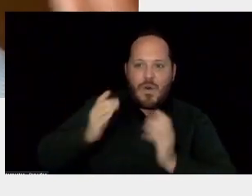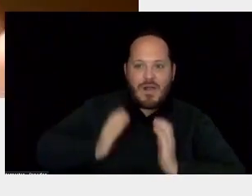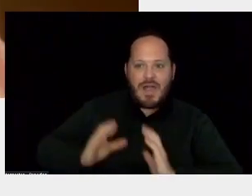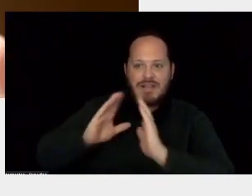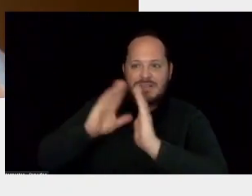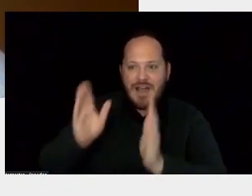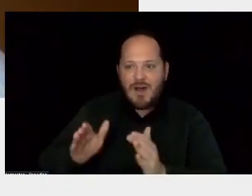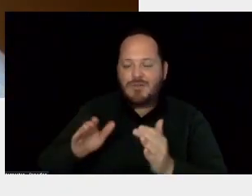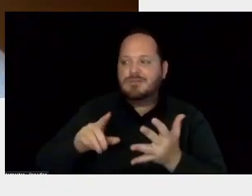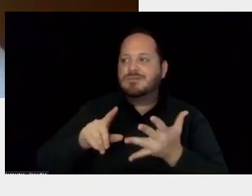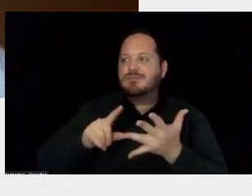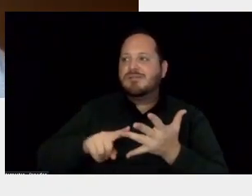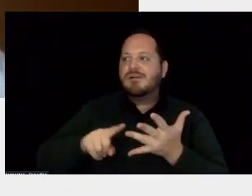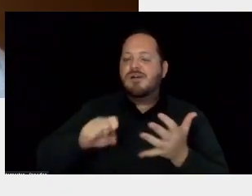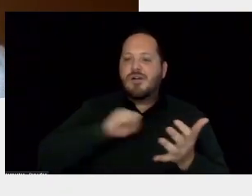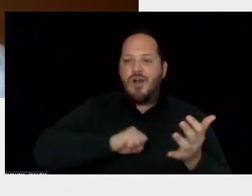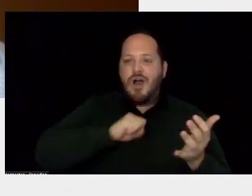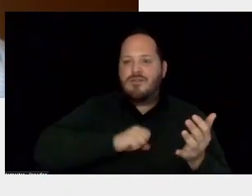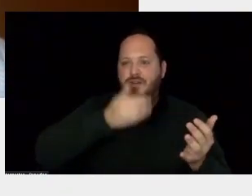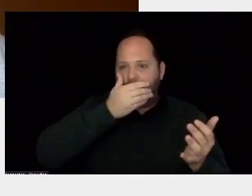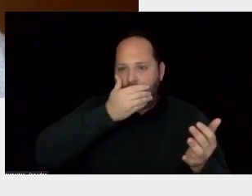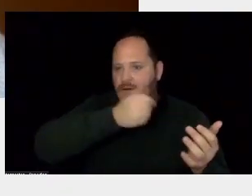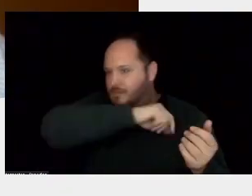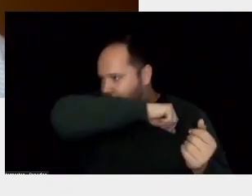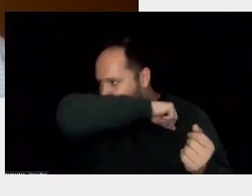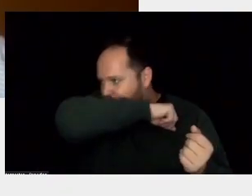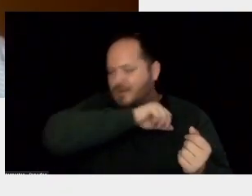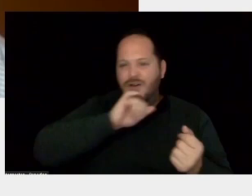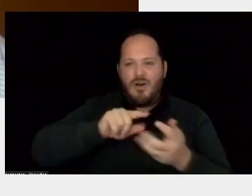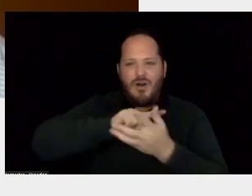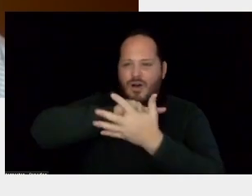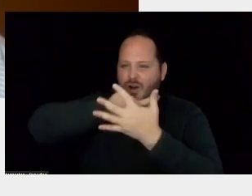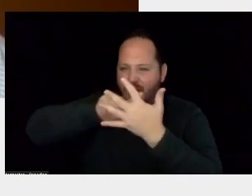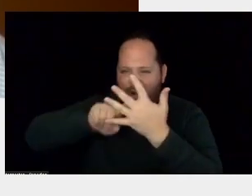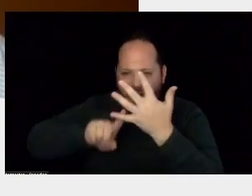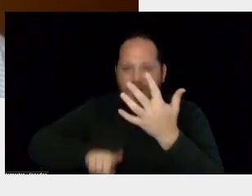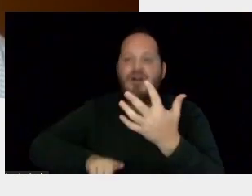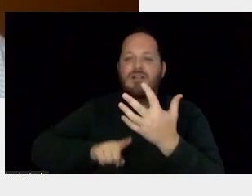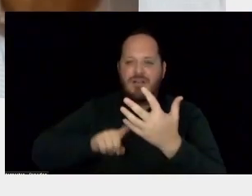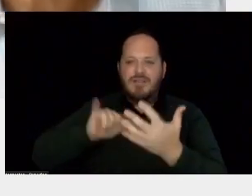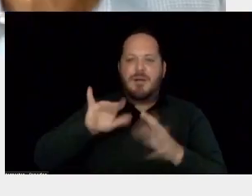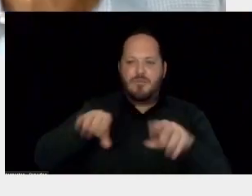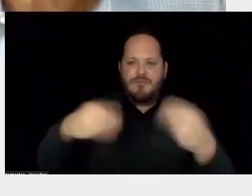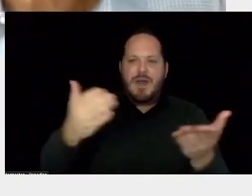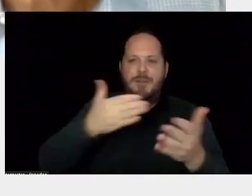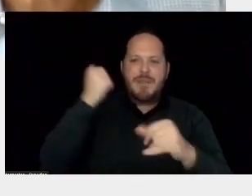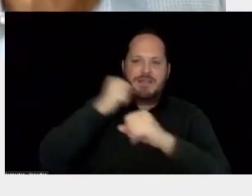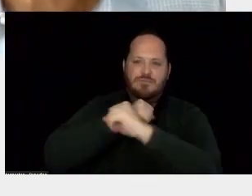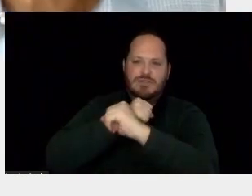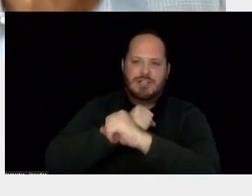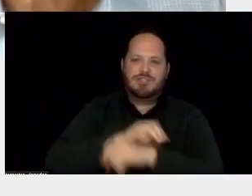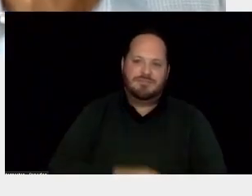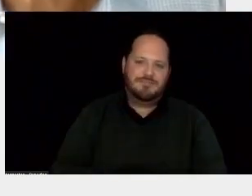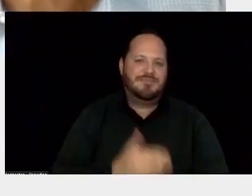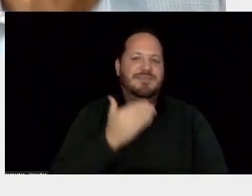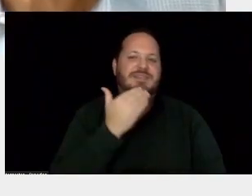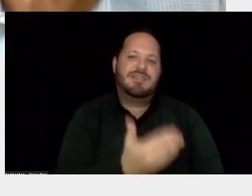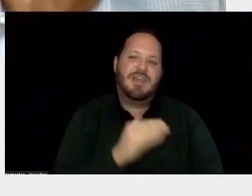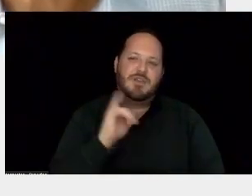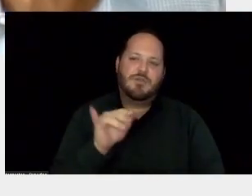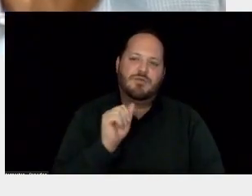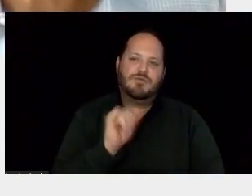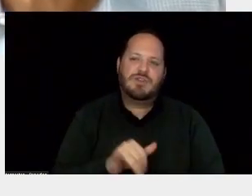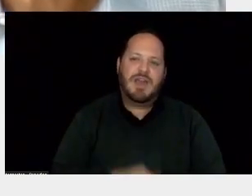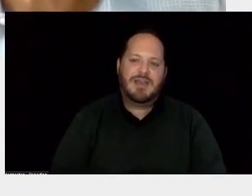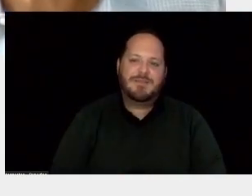those things have to be done in conjunction with PPE, and that'll give you the most protection. Thanks, Jay. I find that really reassuring that